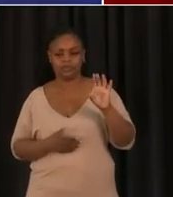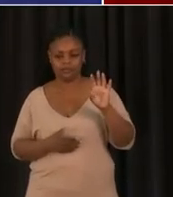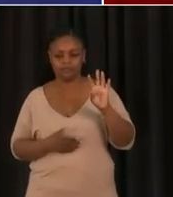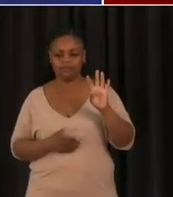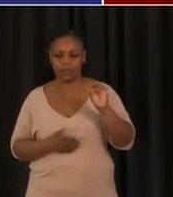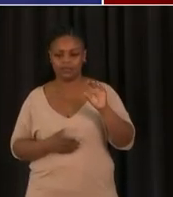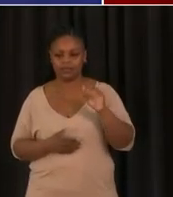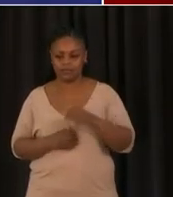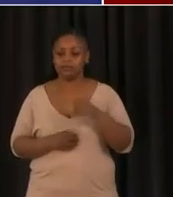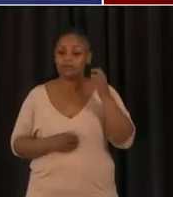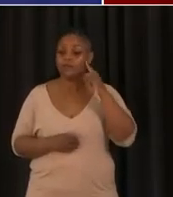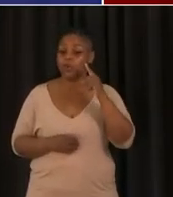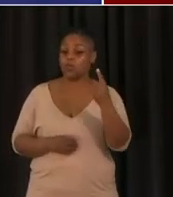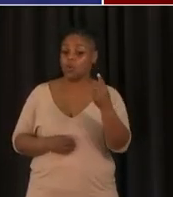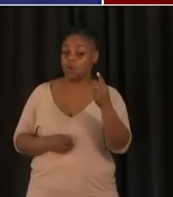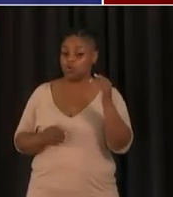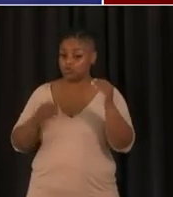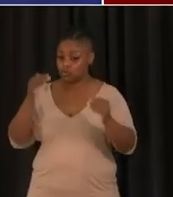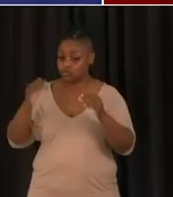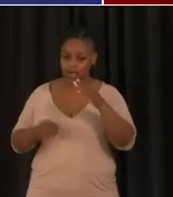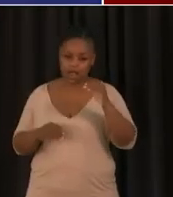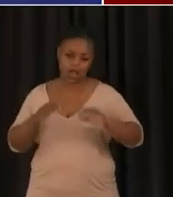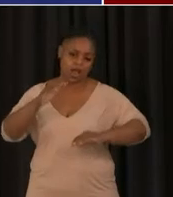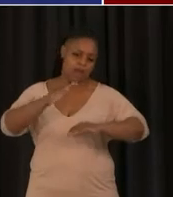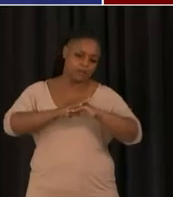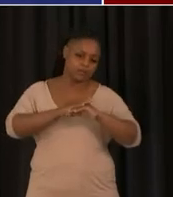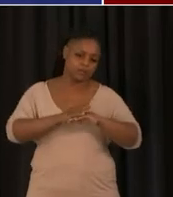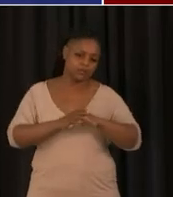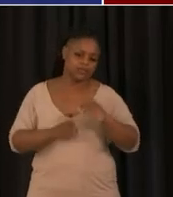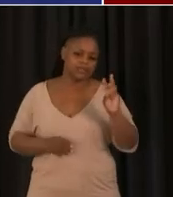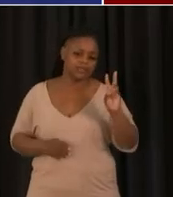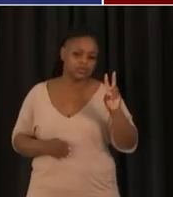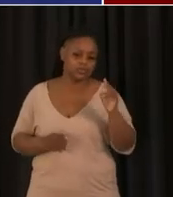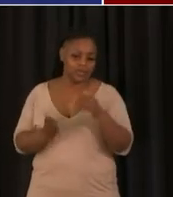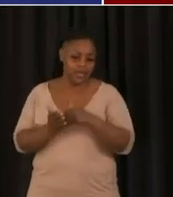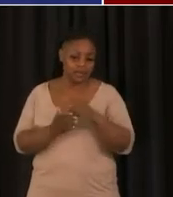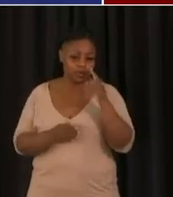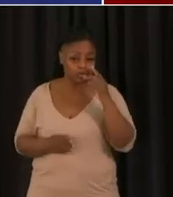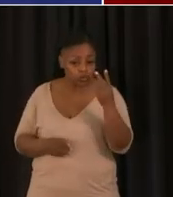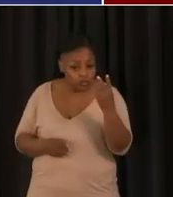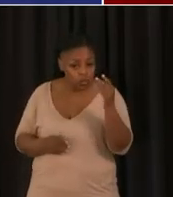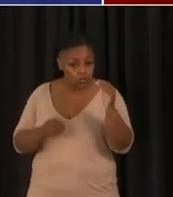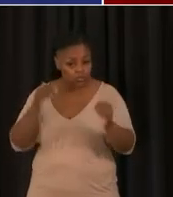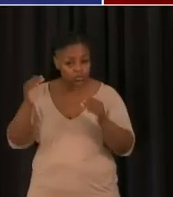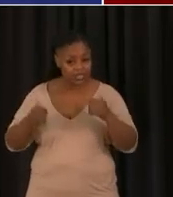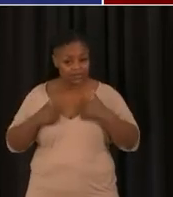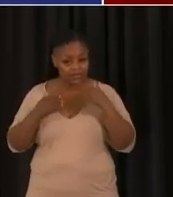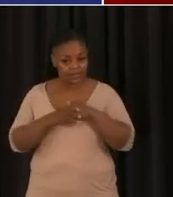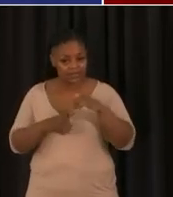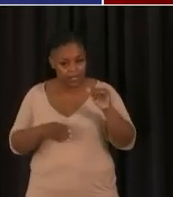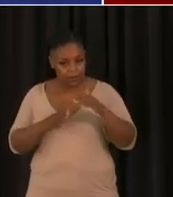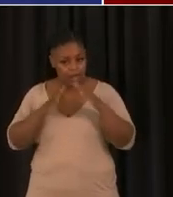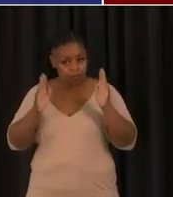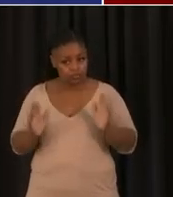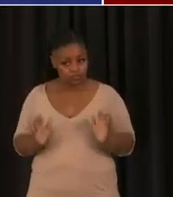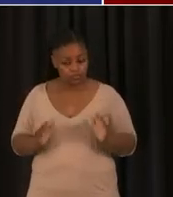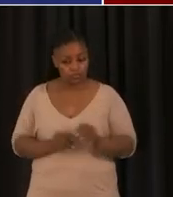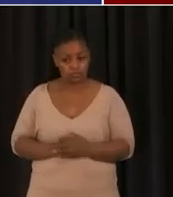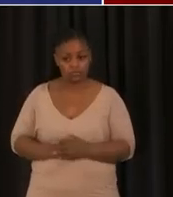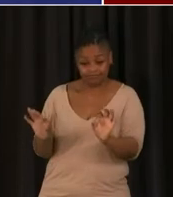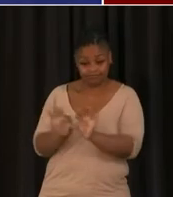own and should not be attributed to the Urban Institute. So first, we define financial health as a person's ability to manage their day-to-day